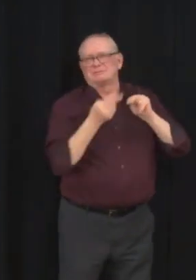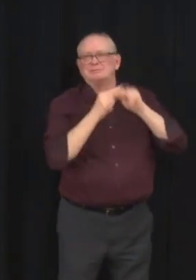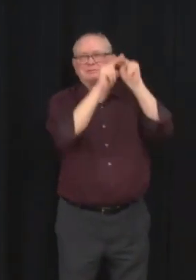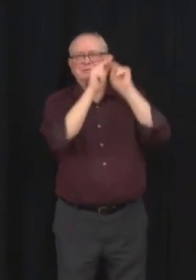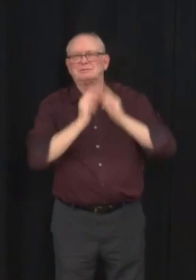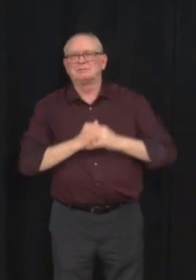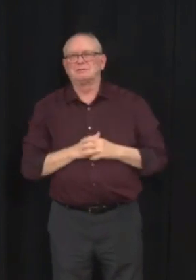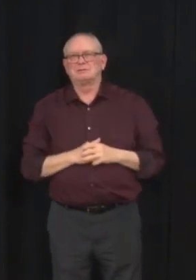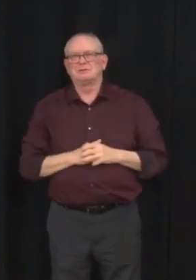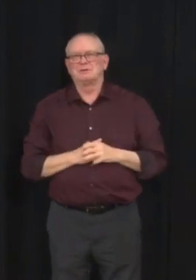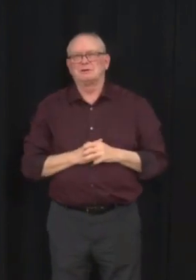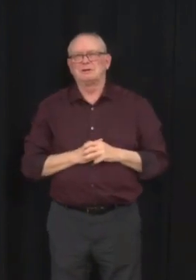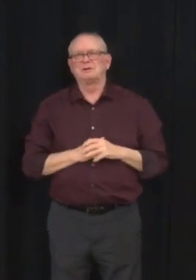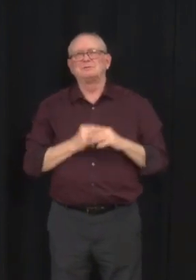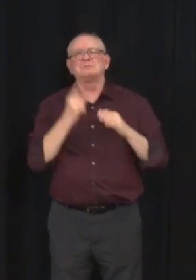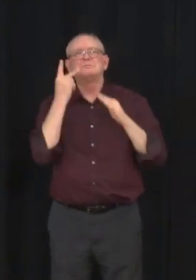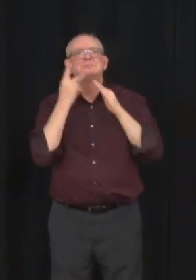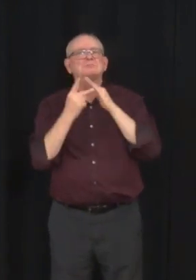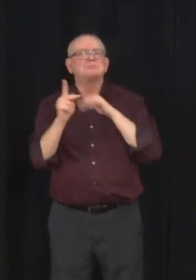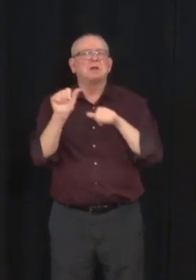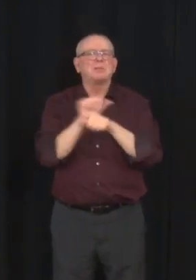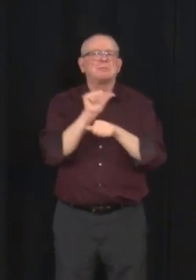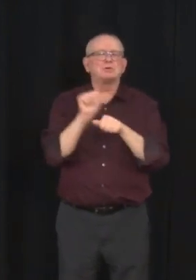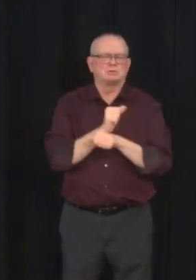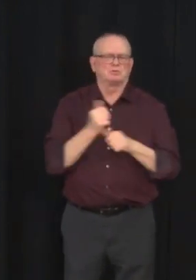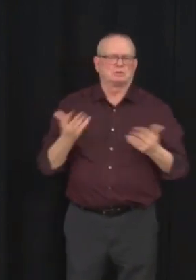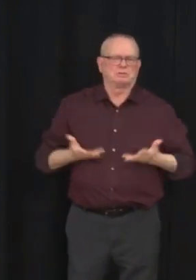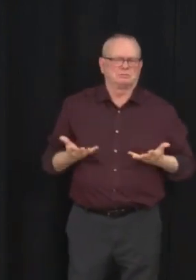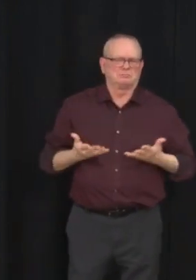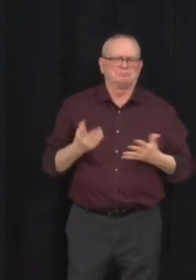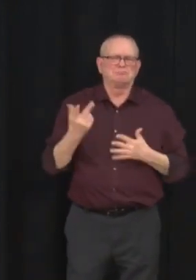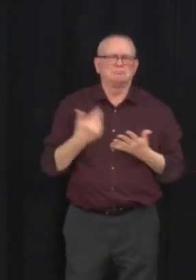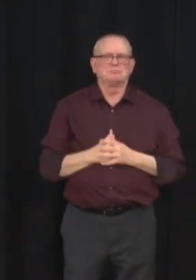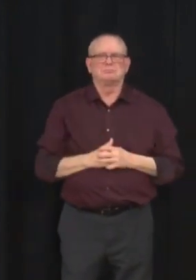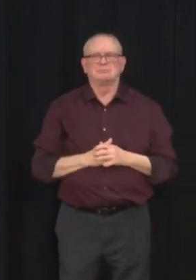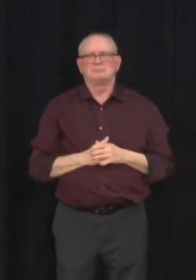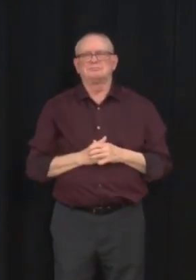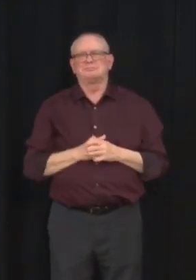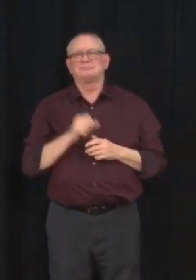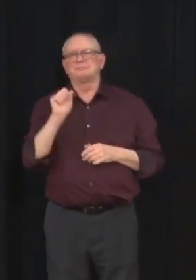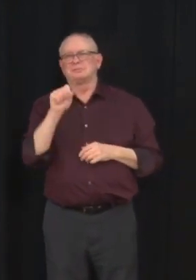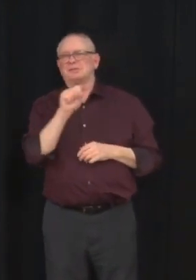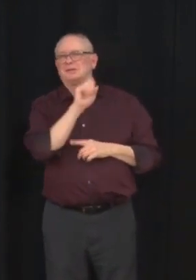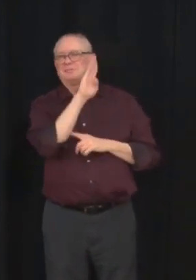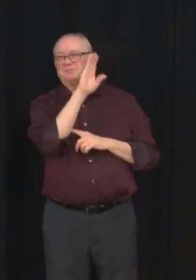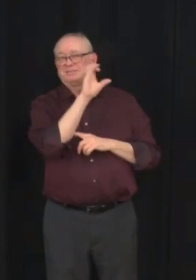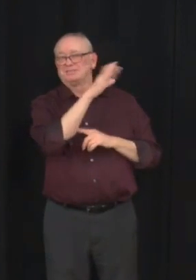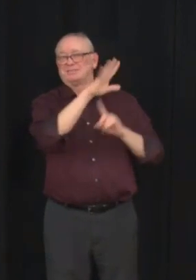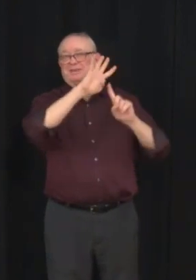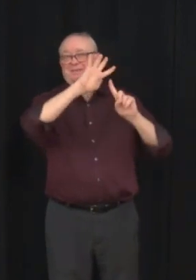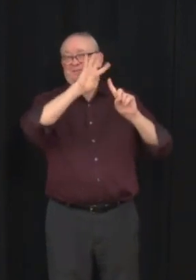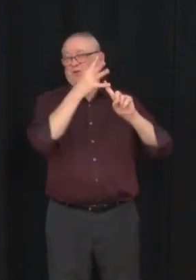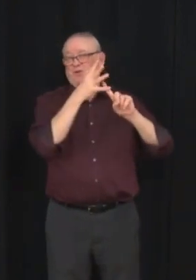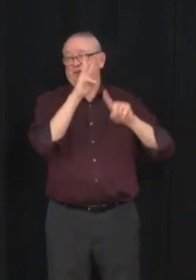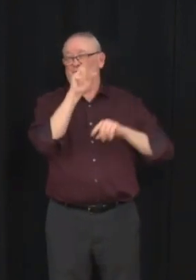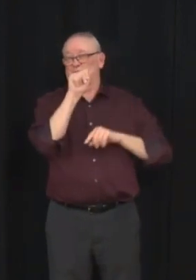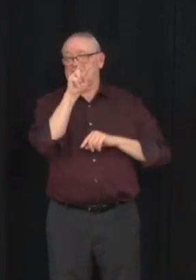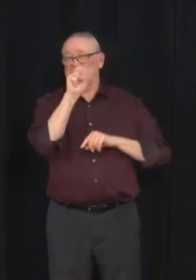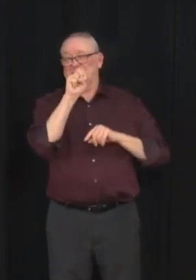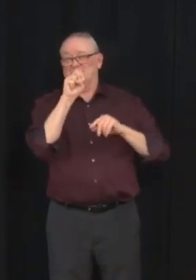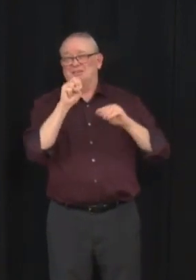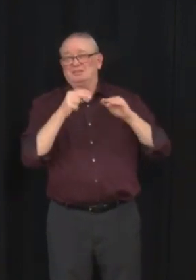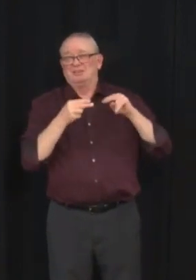other jurisdictions have seen, that have been ahead of us with Omicron, have seen their cases